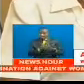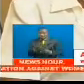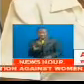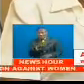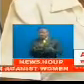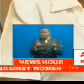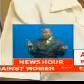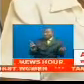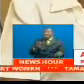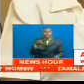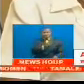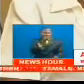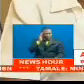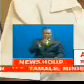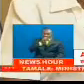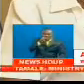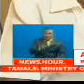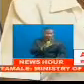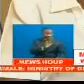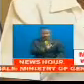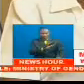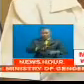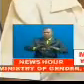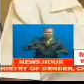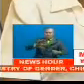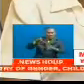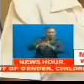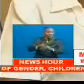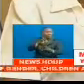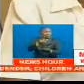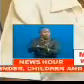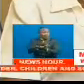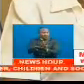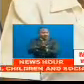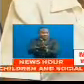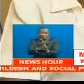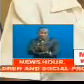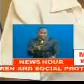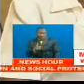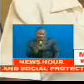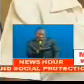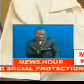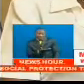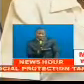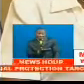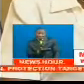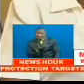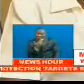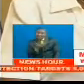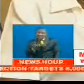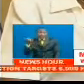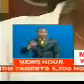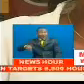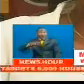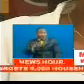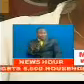though she's divorced, she's going to make sure that her children go to school, has achieved to me more than we are